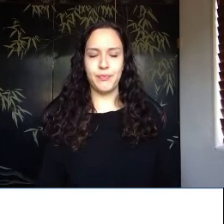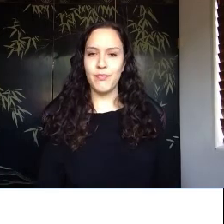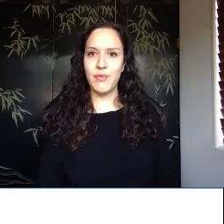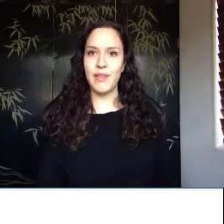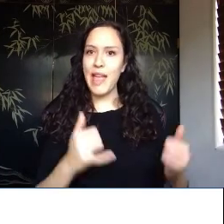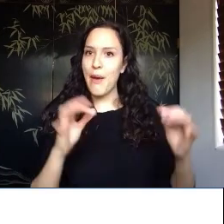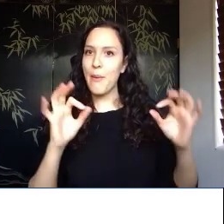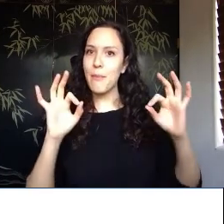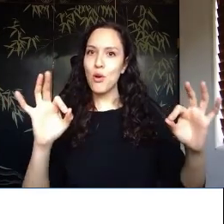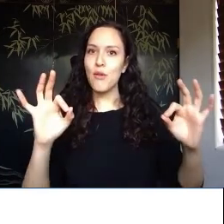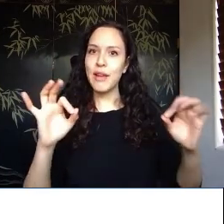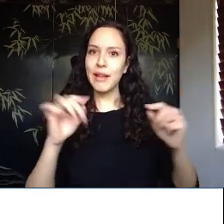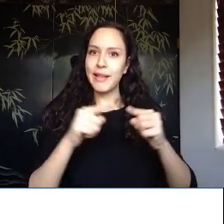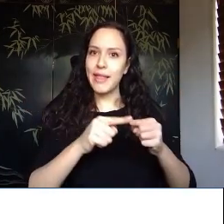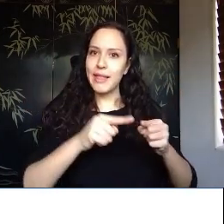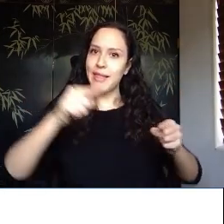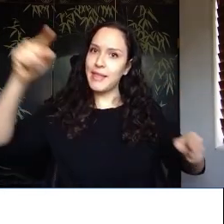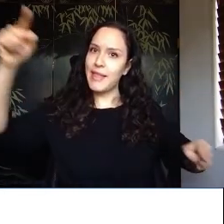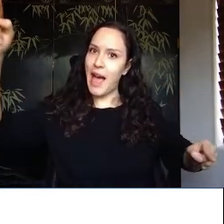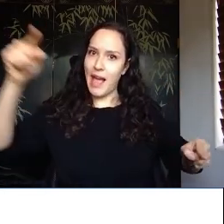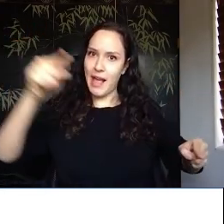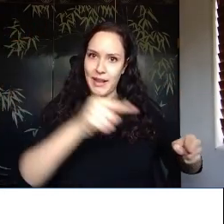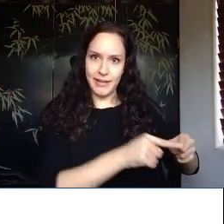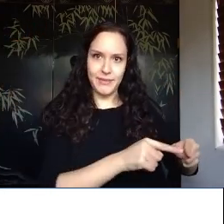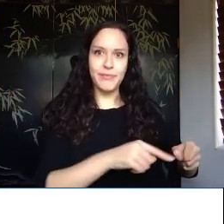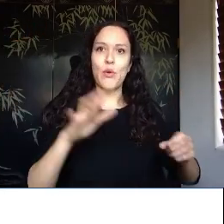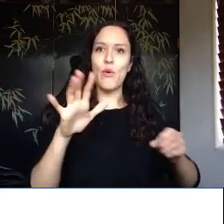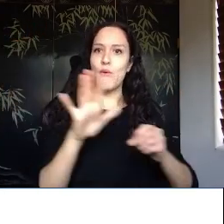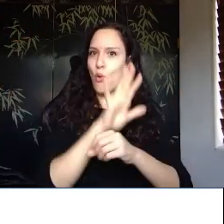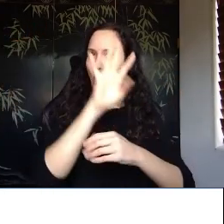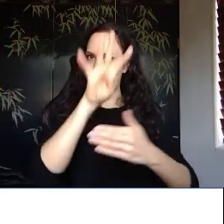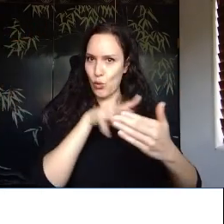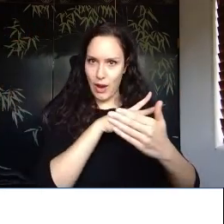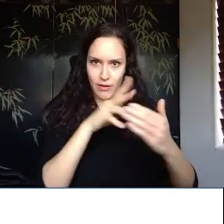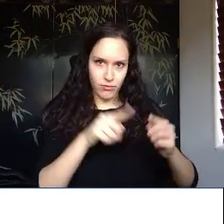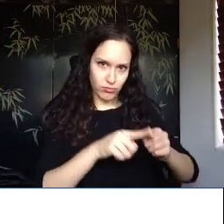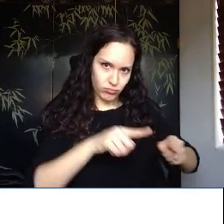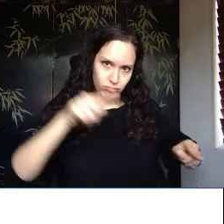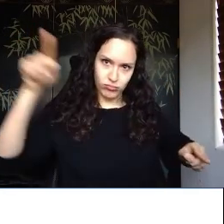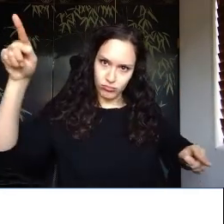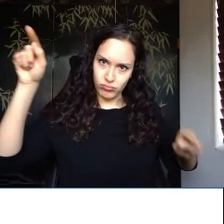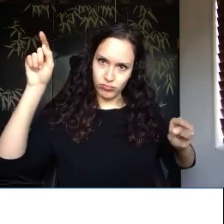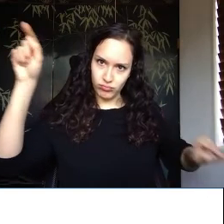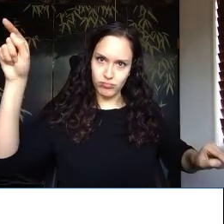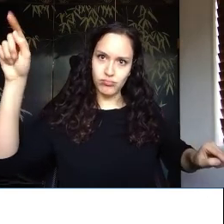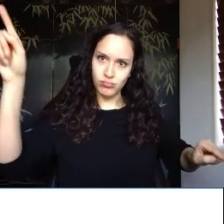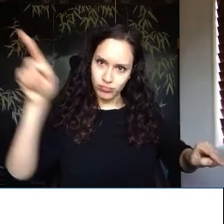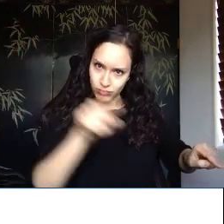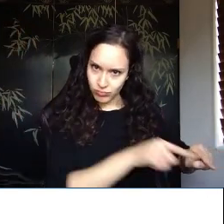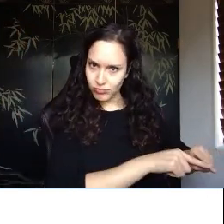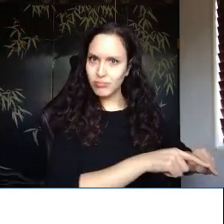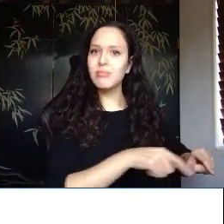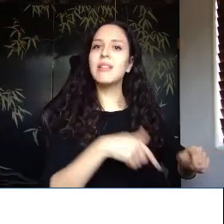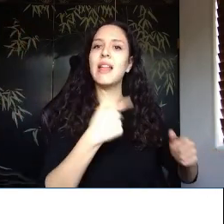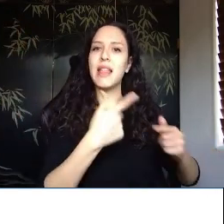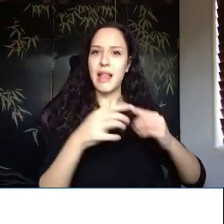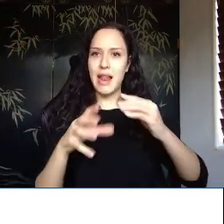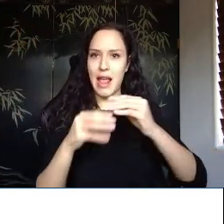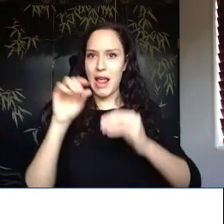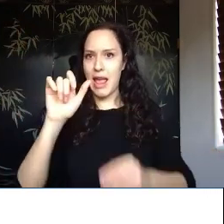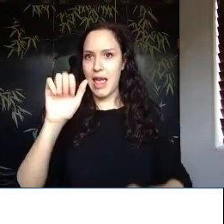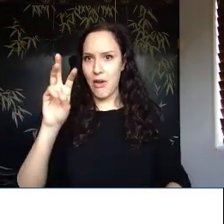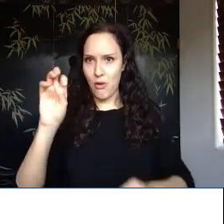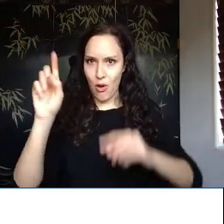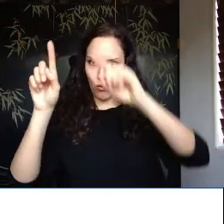A perfect line. And you can do that with the other ones from before. Let's look at our second graph. Okay,